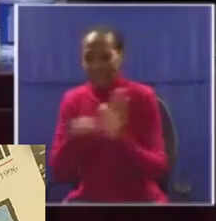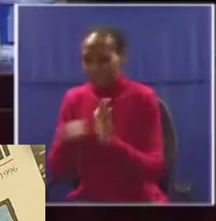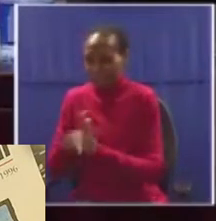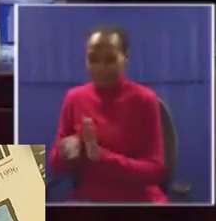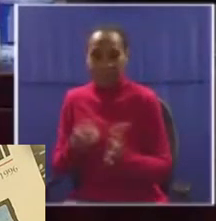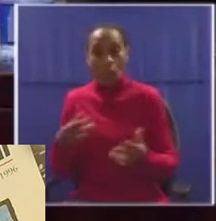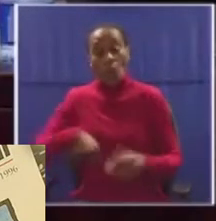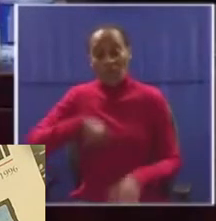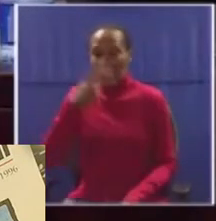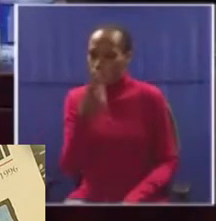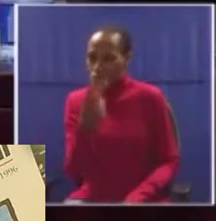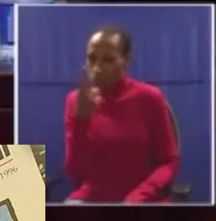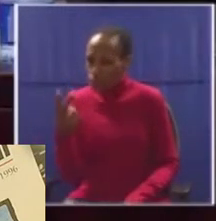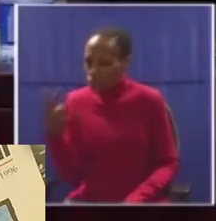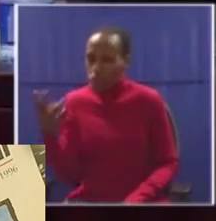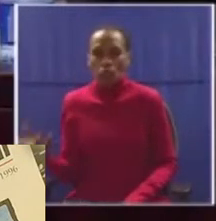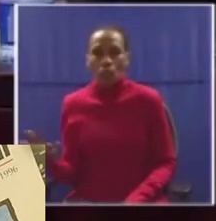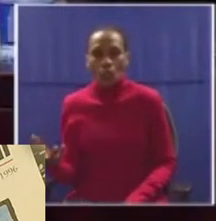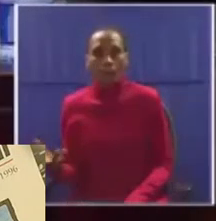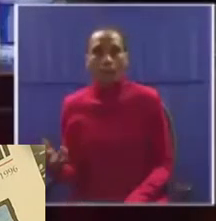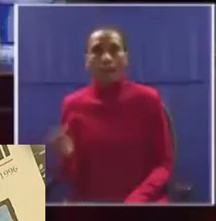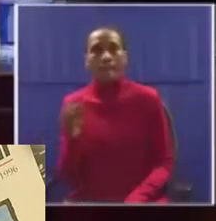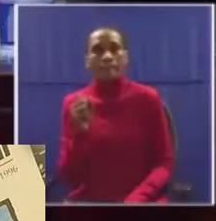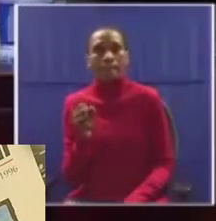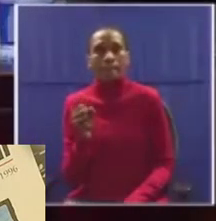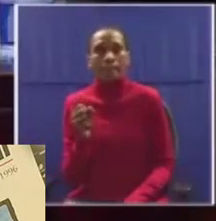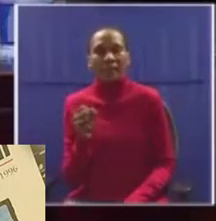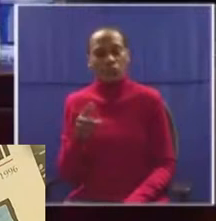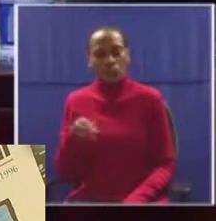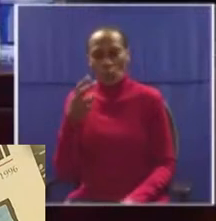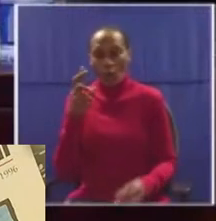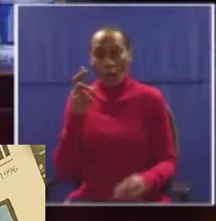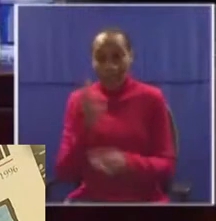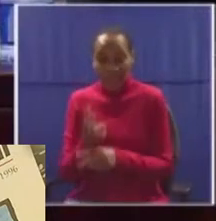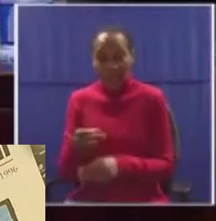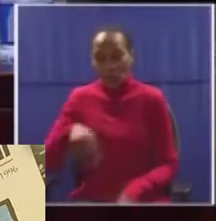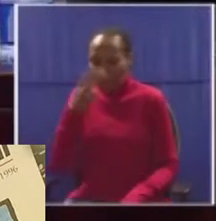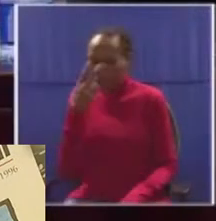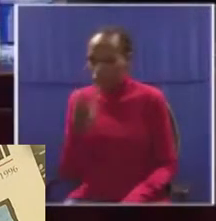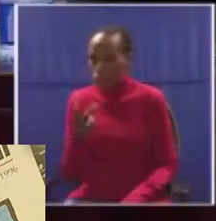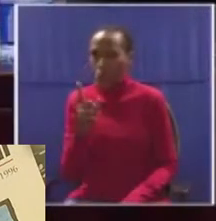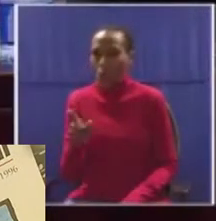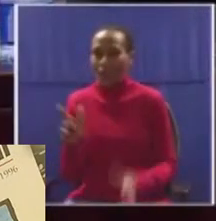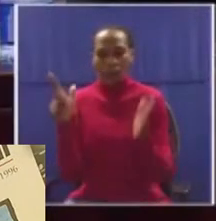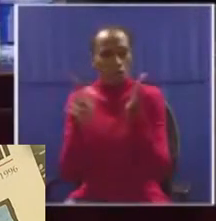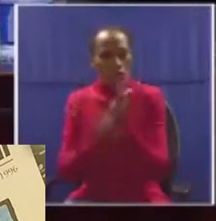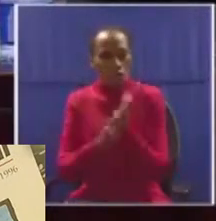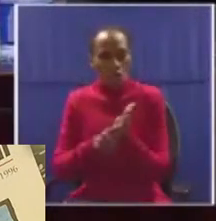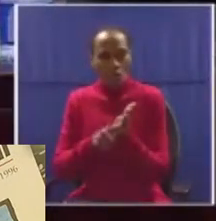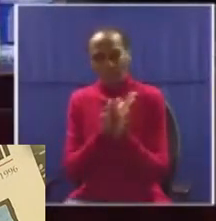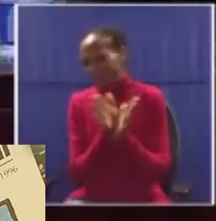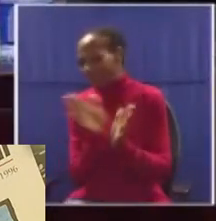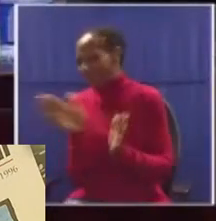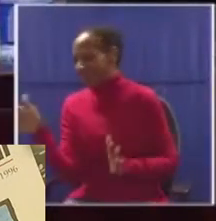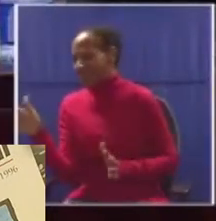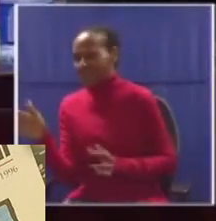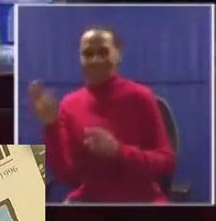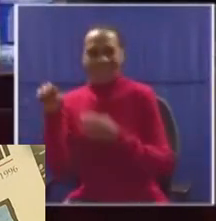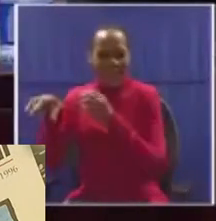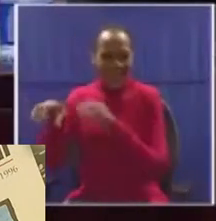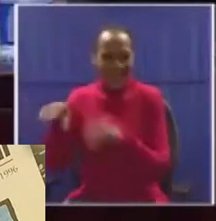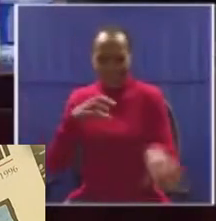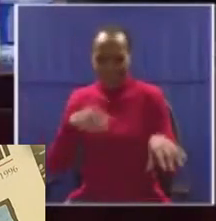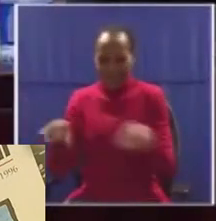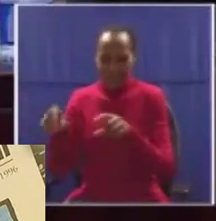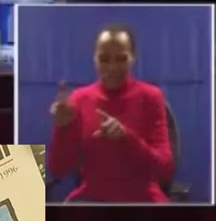discovered alongside the correct practices of illicit Financial flows and illegal based erosion and profit